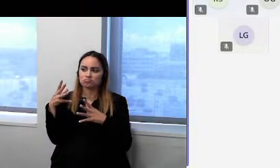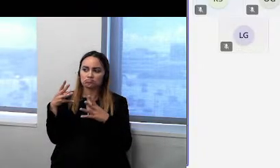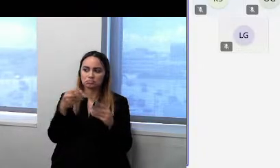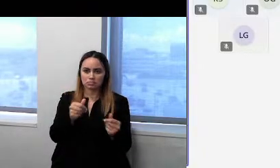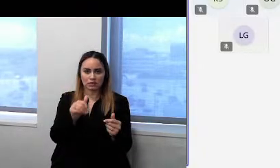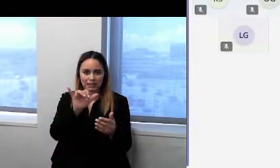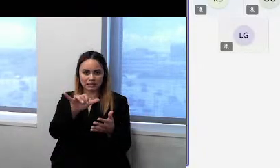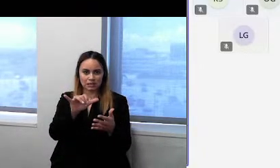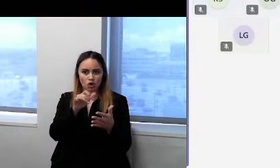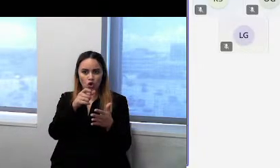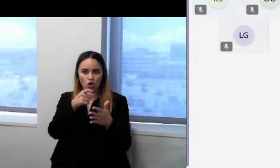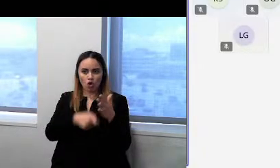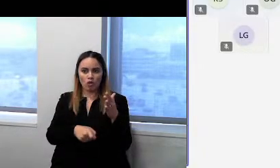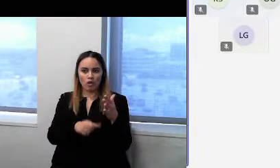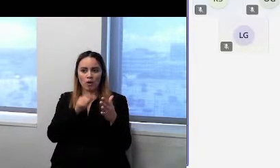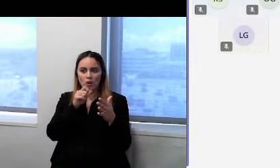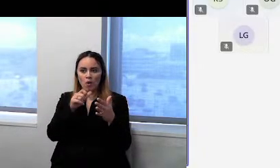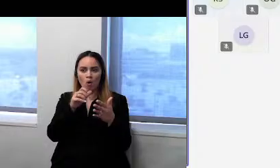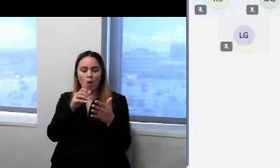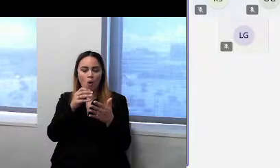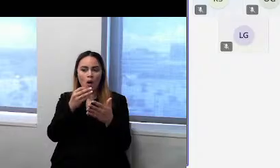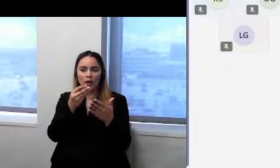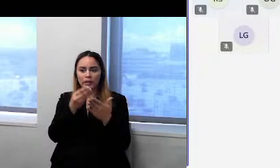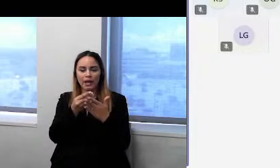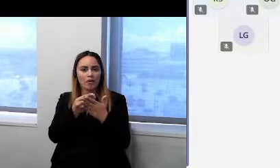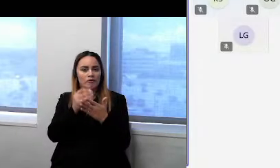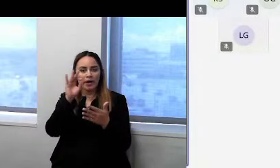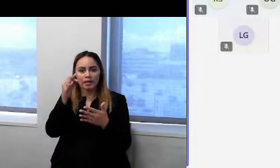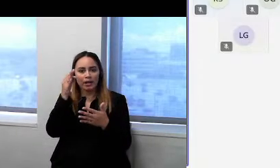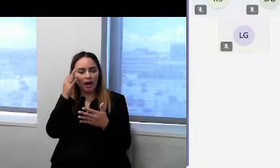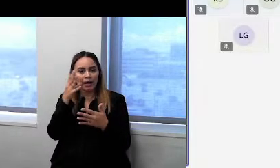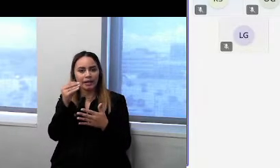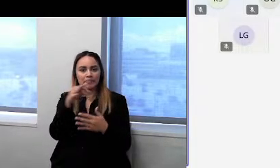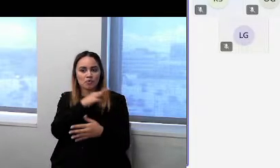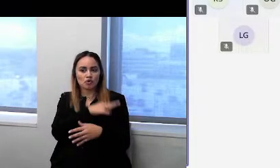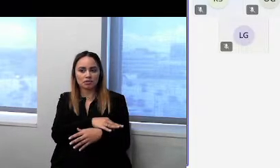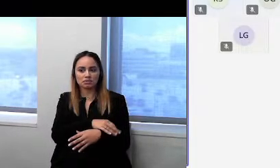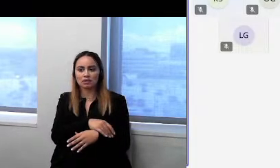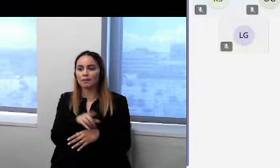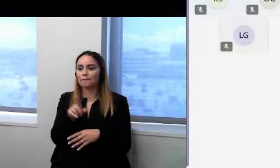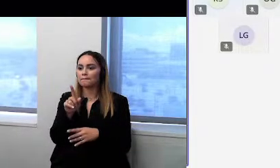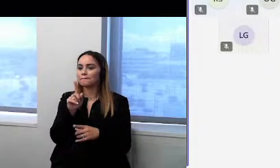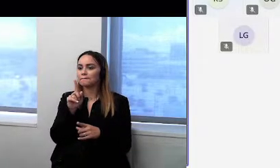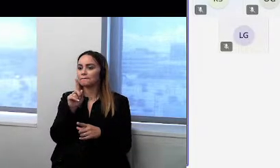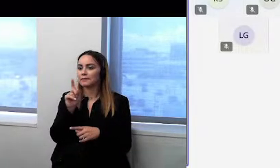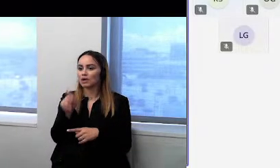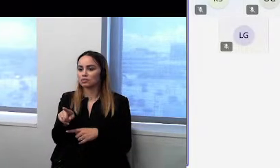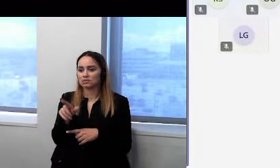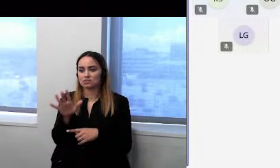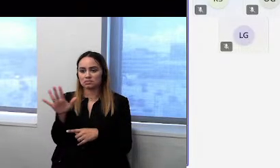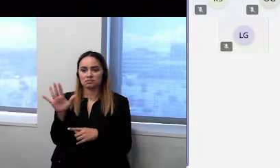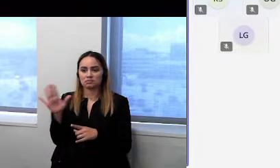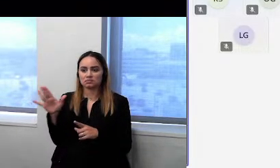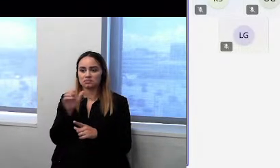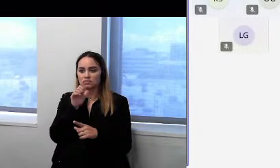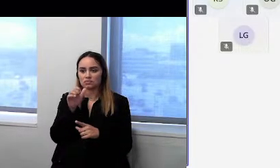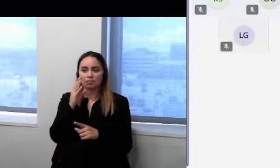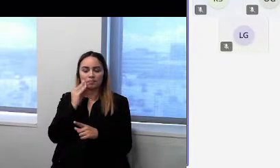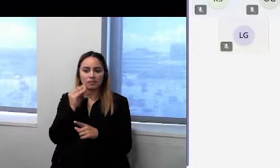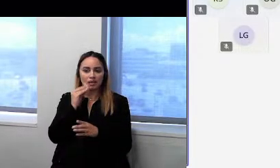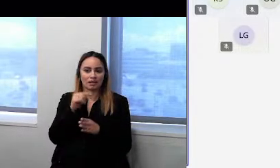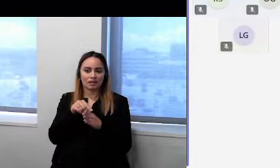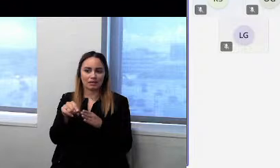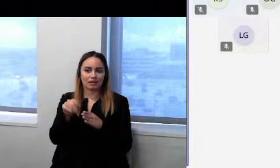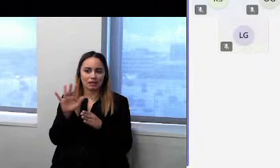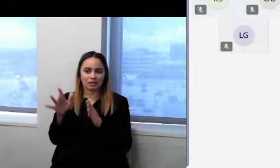or the ratepayers funds? That question lies outside Mr. Melendez's technical expertise. It's a policy question and a legal question, an